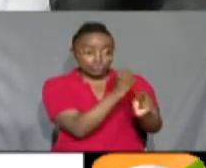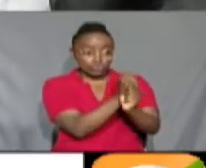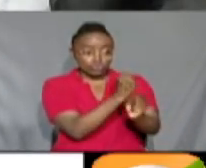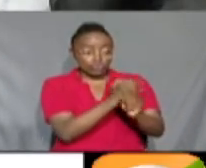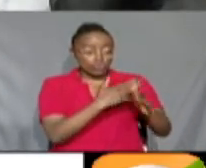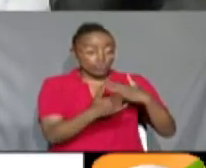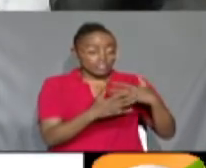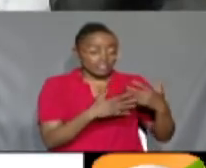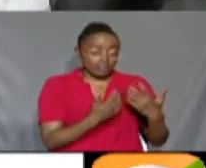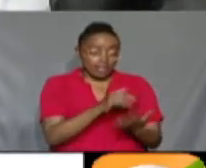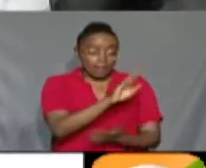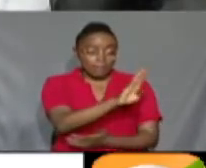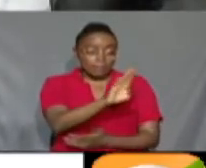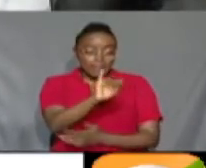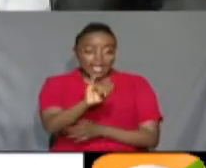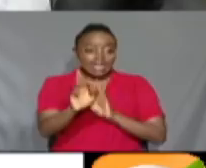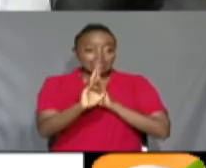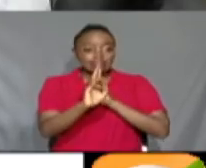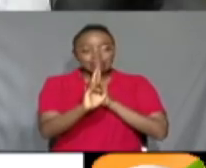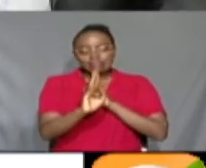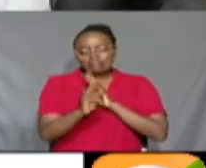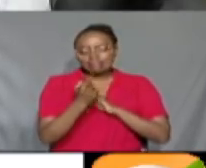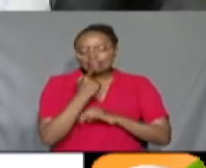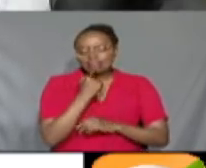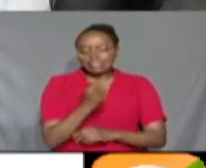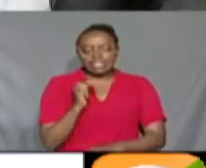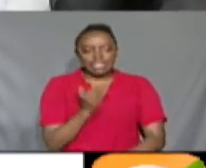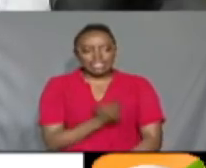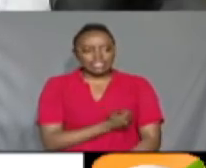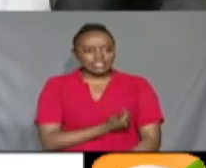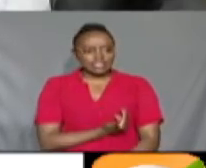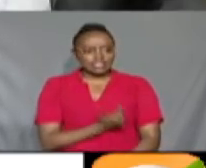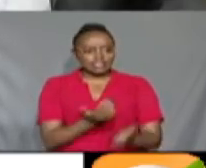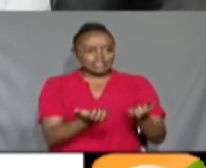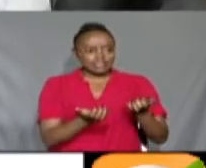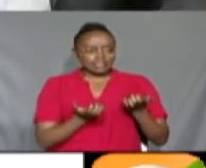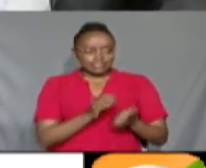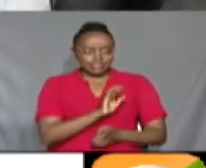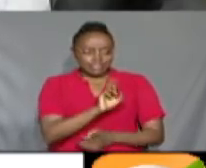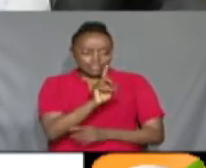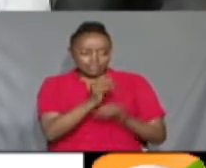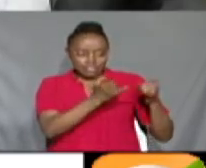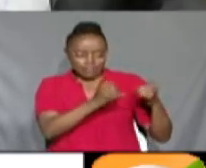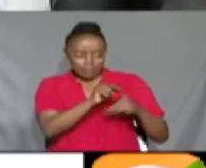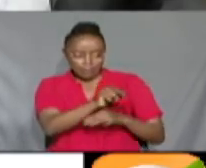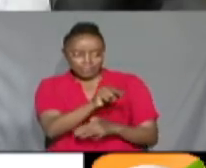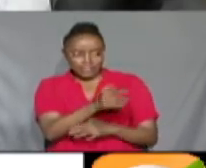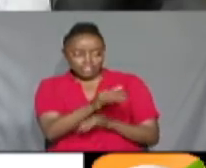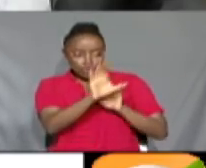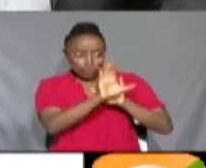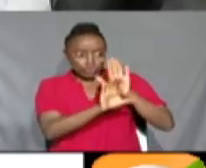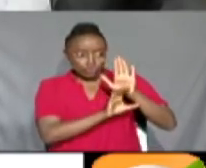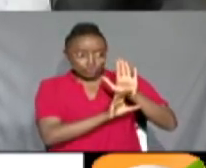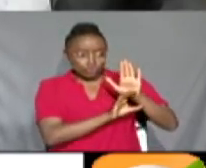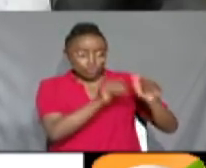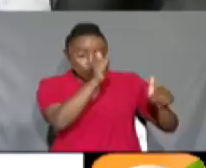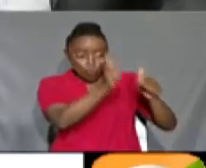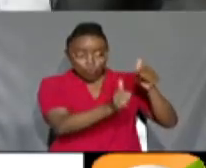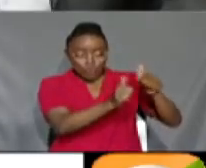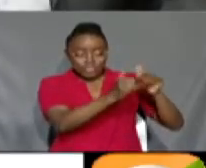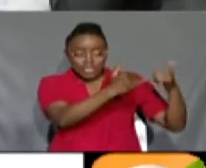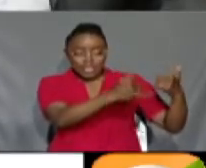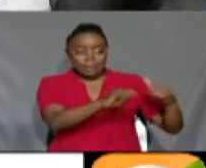the BBI report is telling us to do. In other words, it requires the executive to implement that part of the constitution, which has not